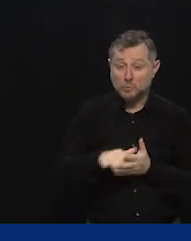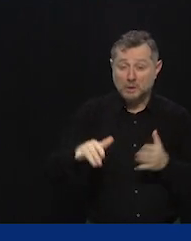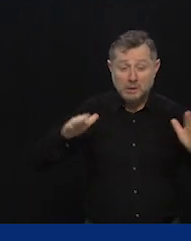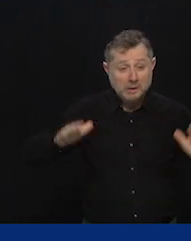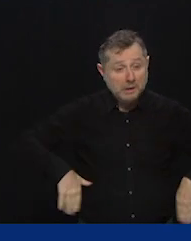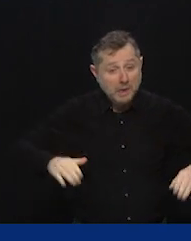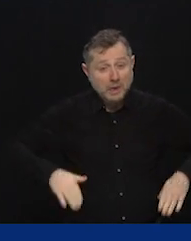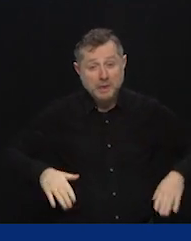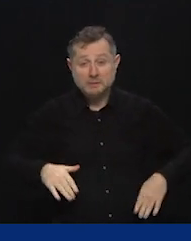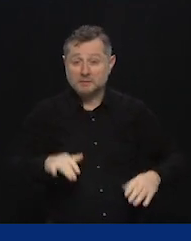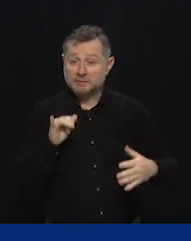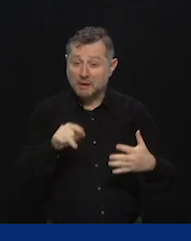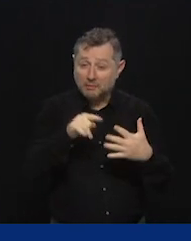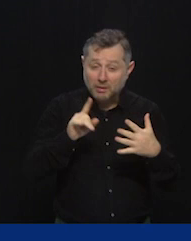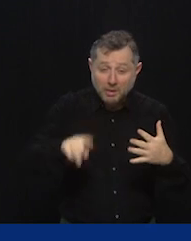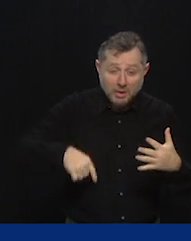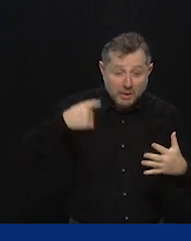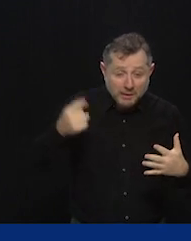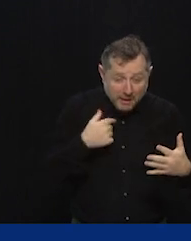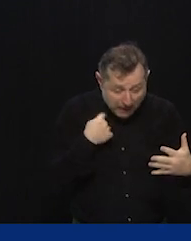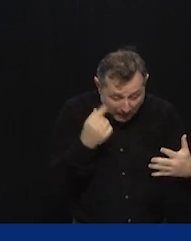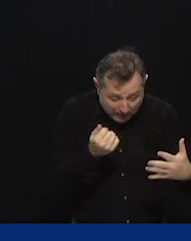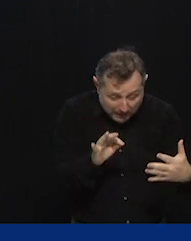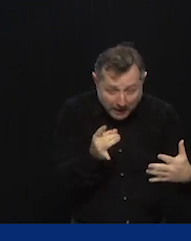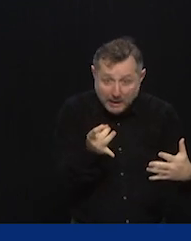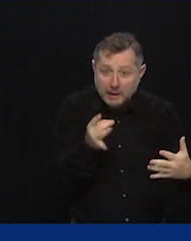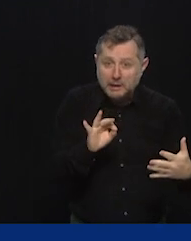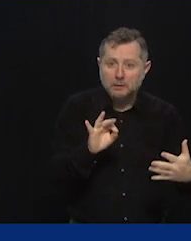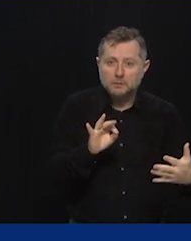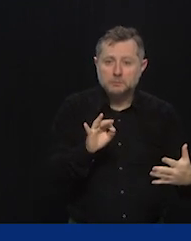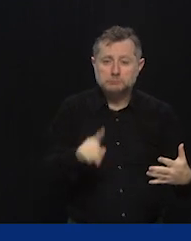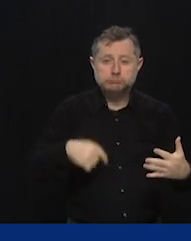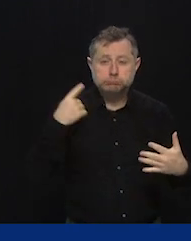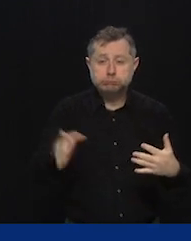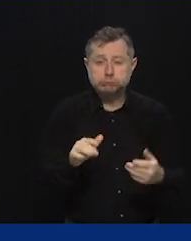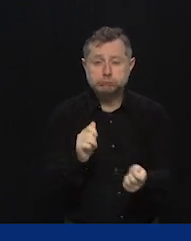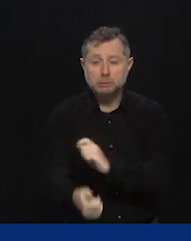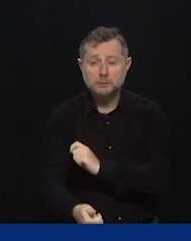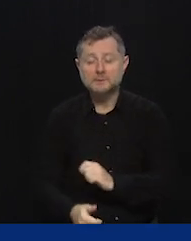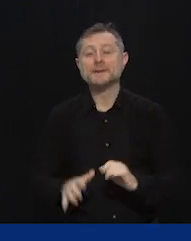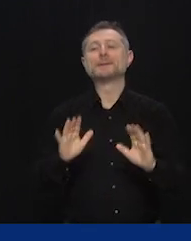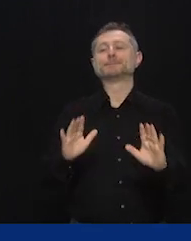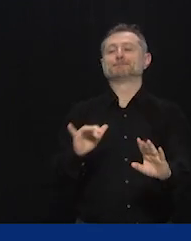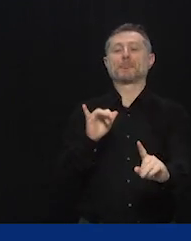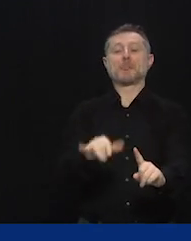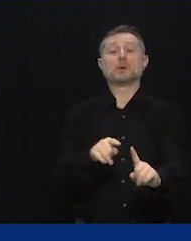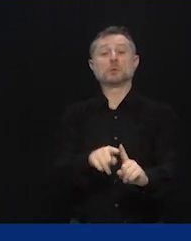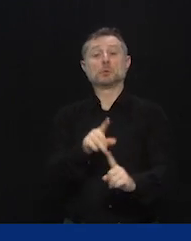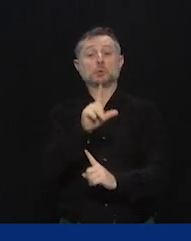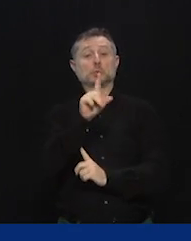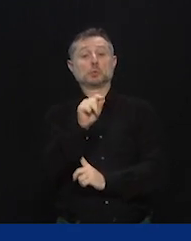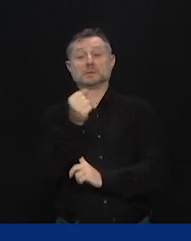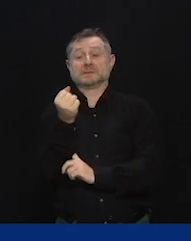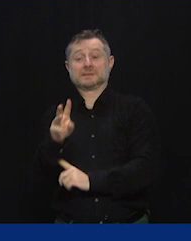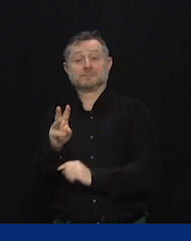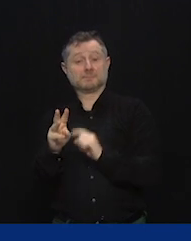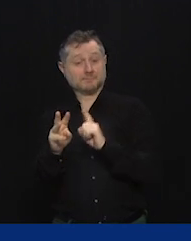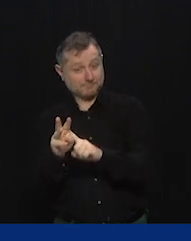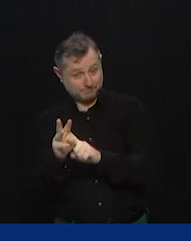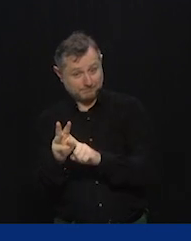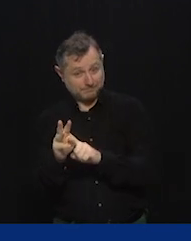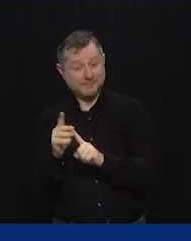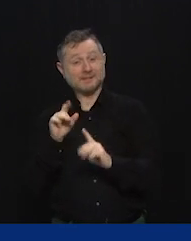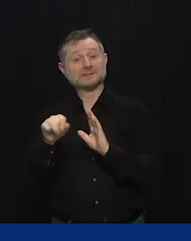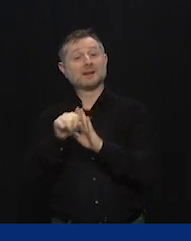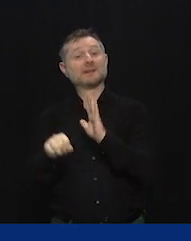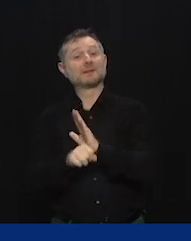do this bill back in 2016, and the state takes this monumental step again to do one of the most extensive paid family leave laws